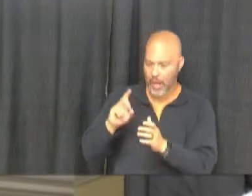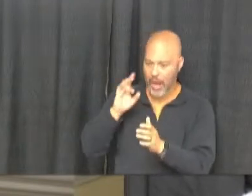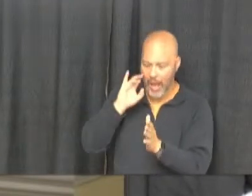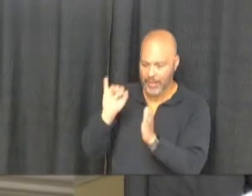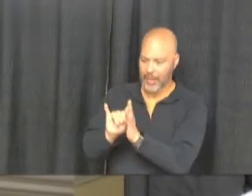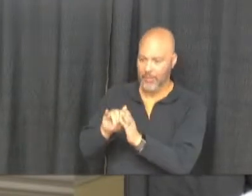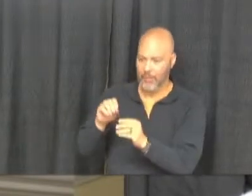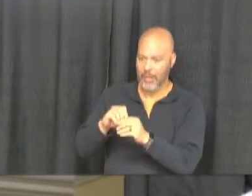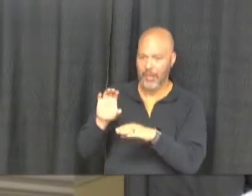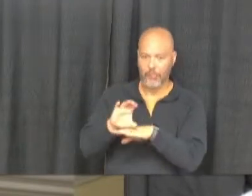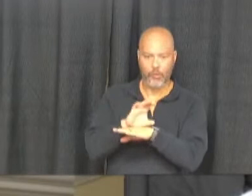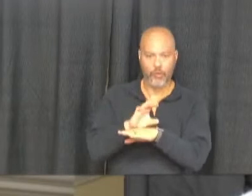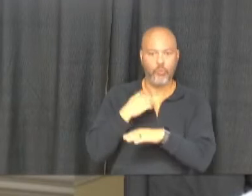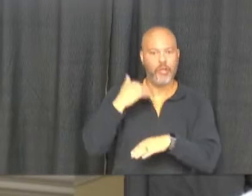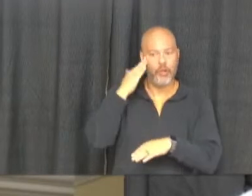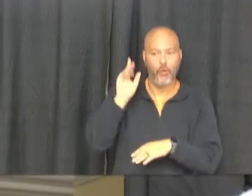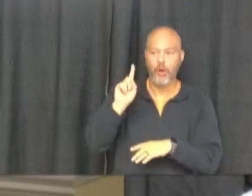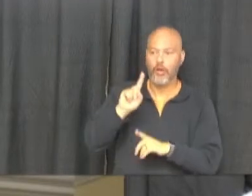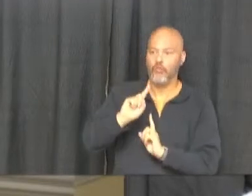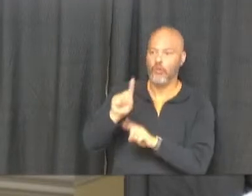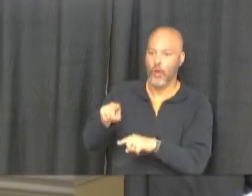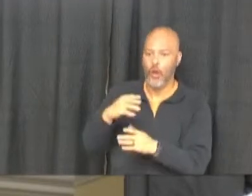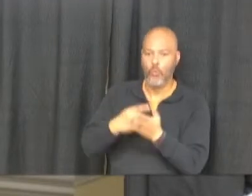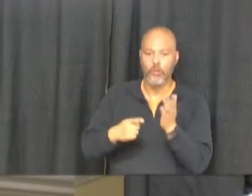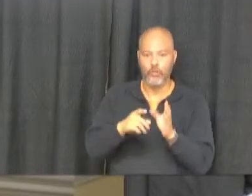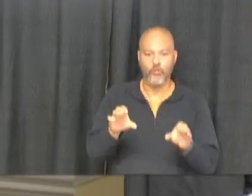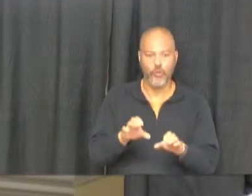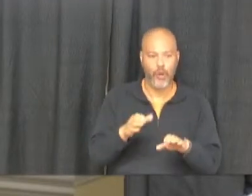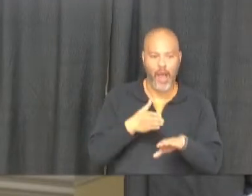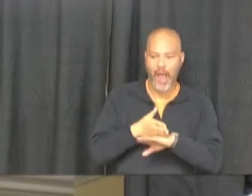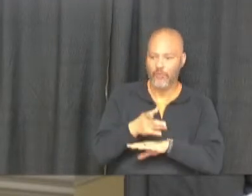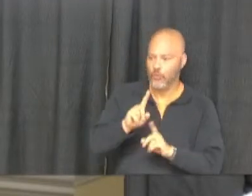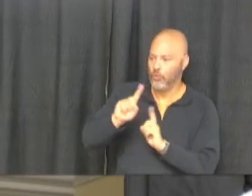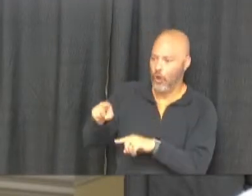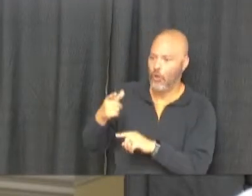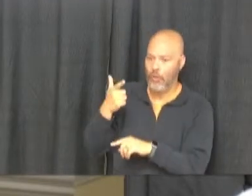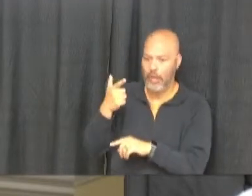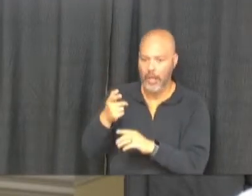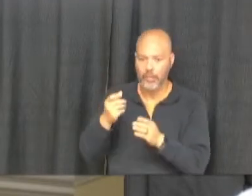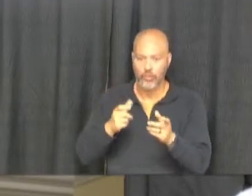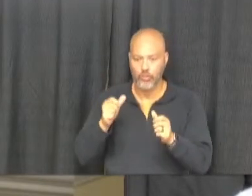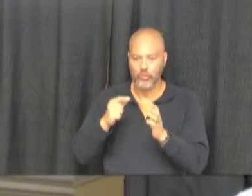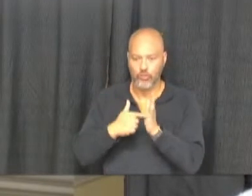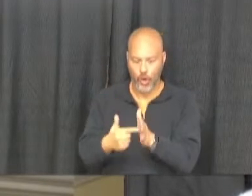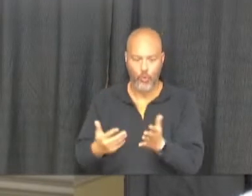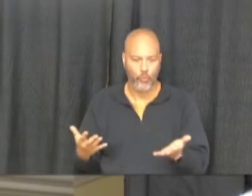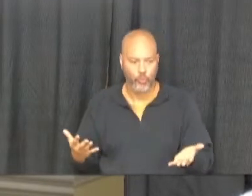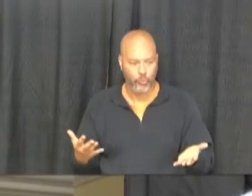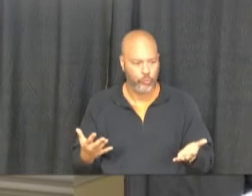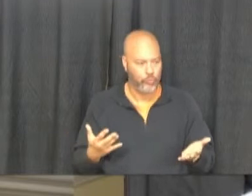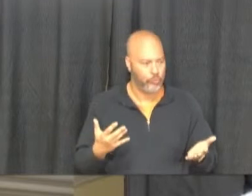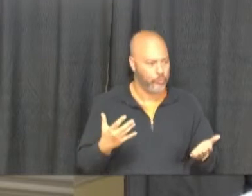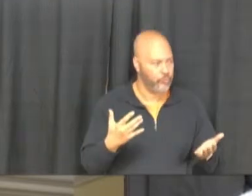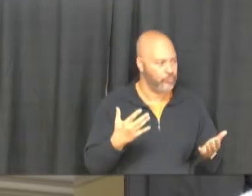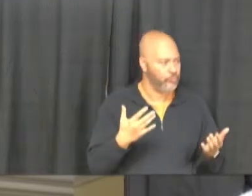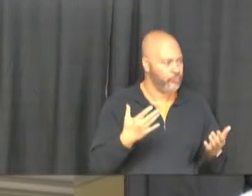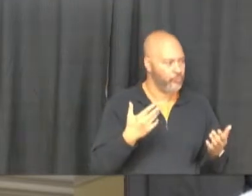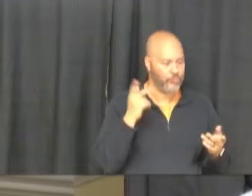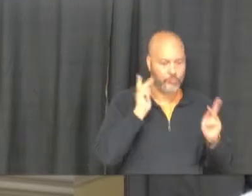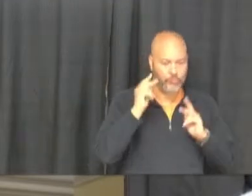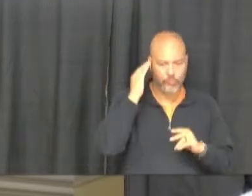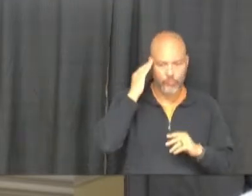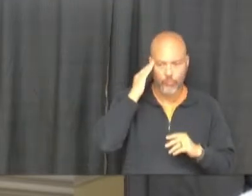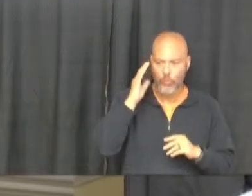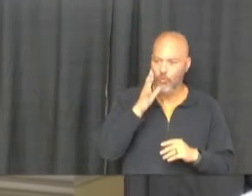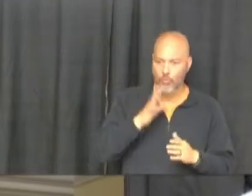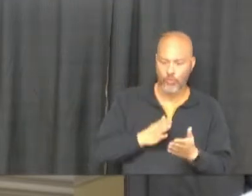they're in the system, and we know where you go and what you're doing after being at the gun show. Everybody knows how I feel about